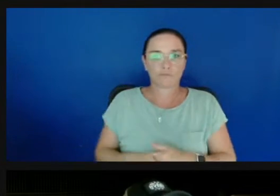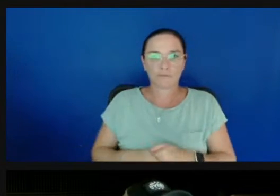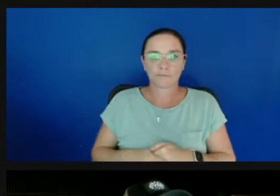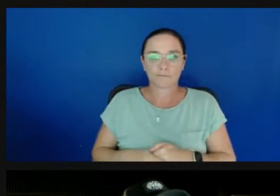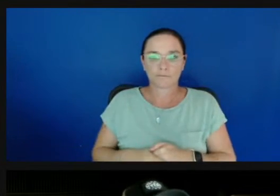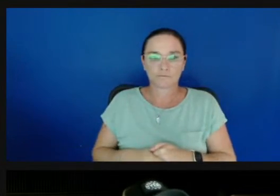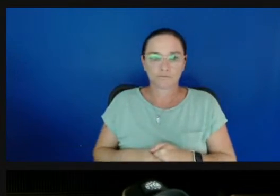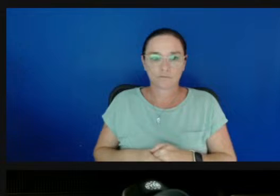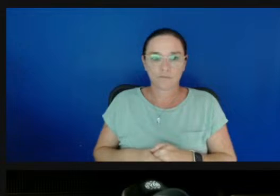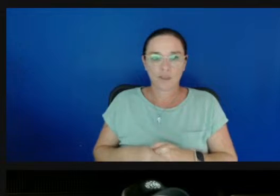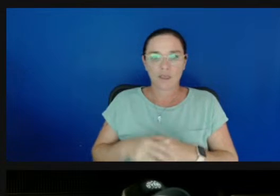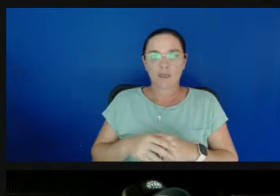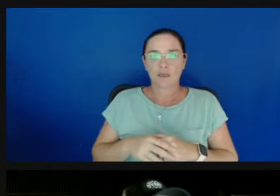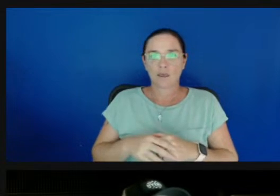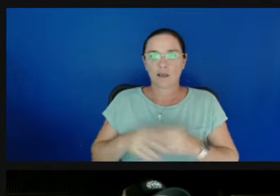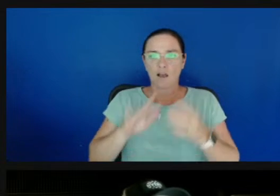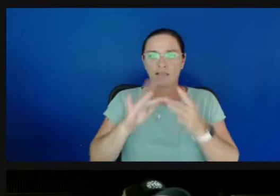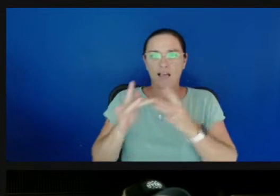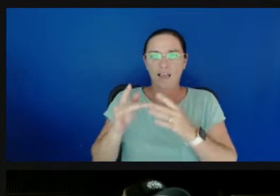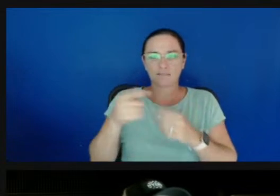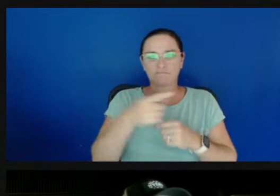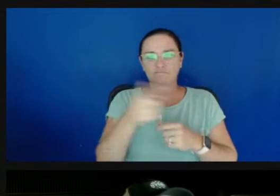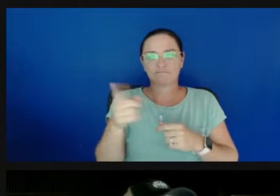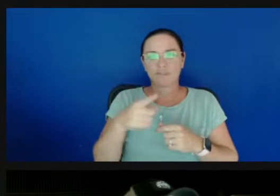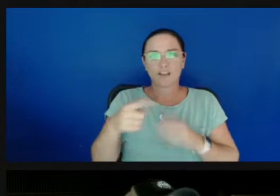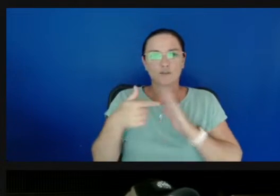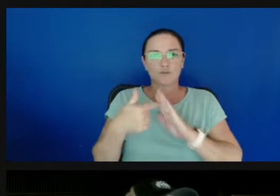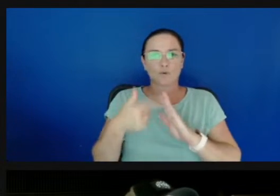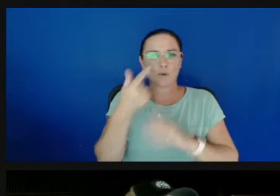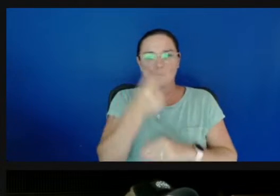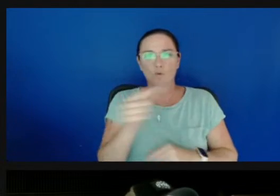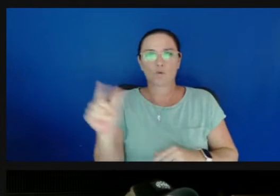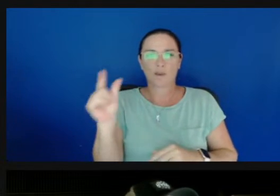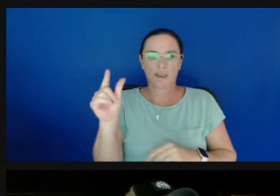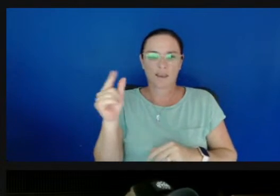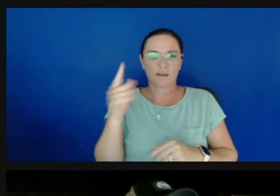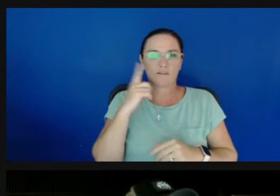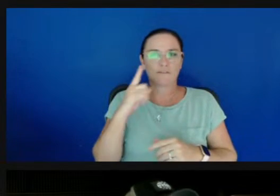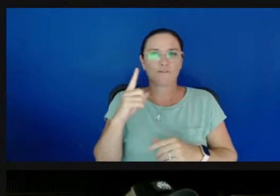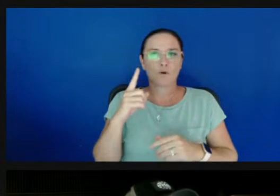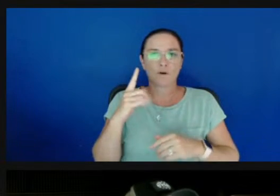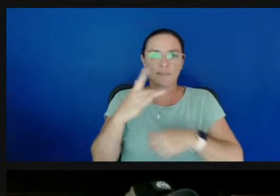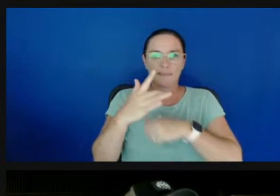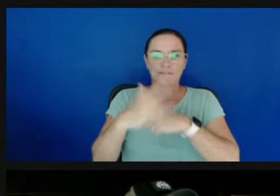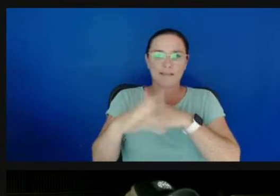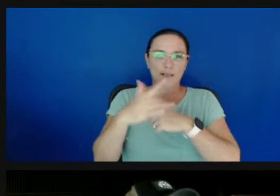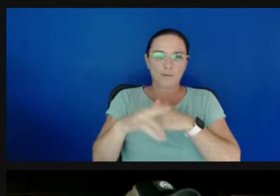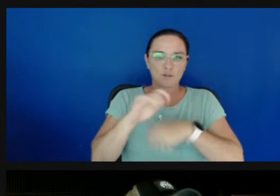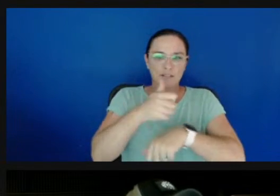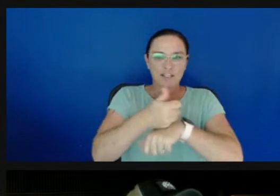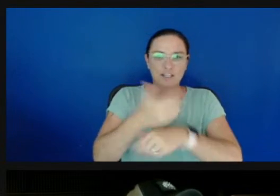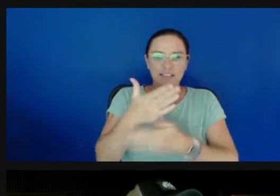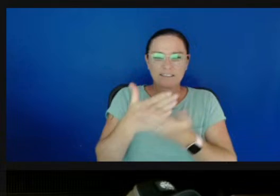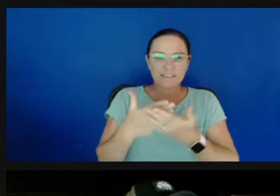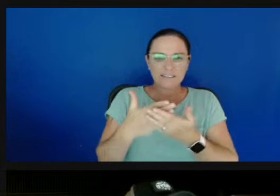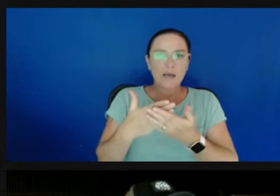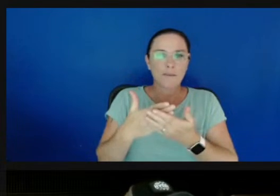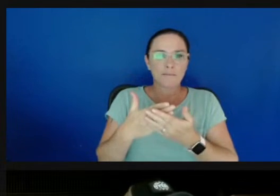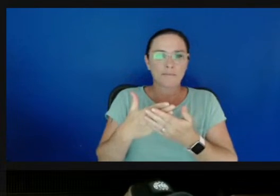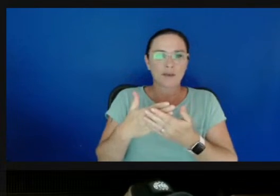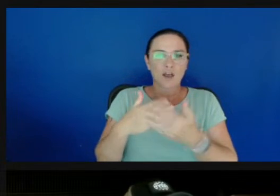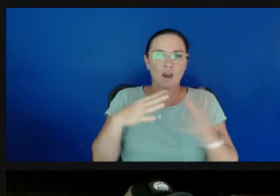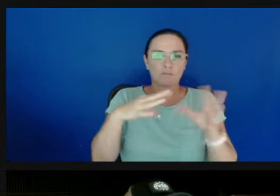website here is showing green across what's available, with a few of the stations having gone offline due to recent construction.